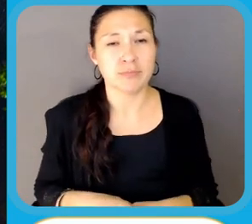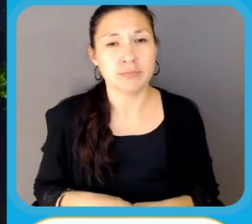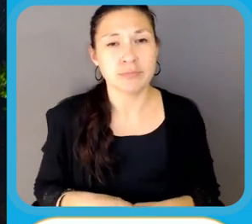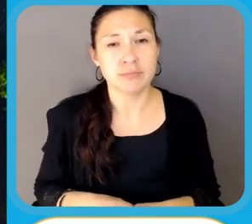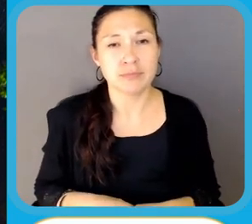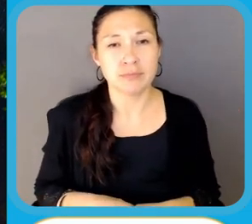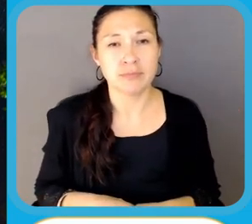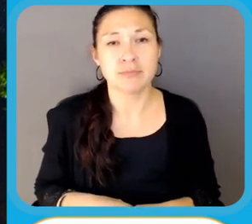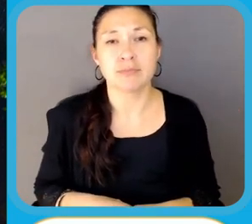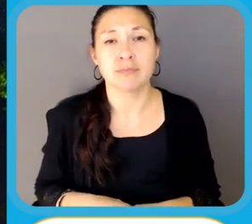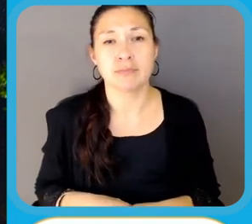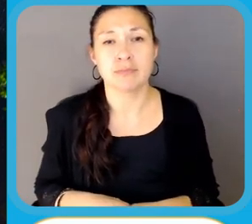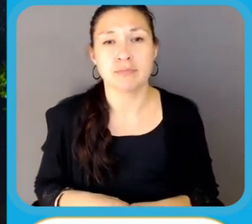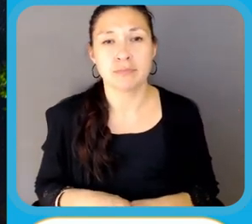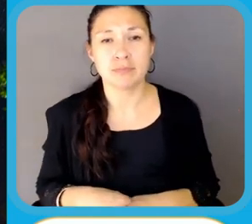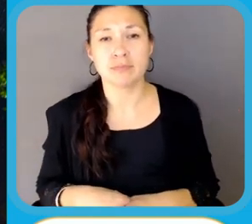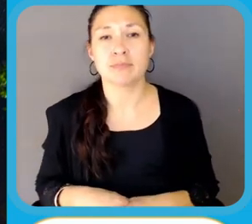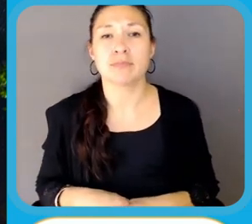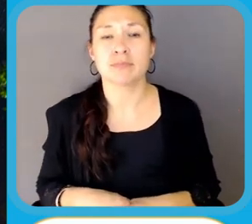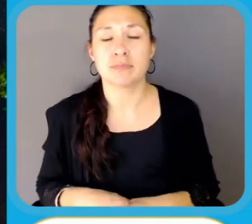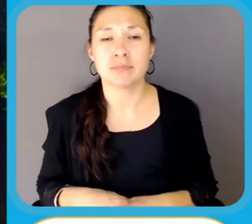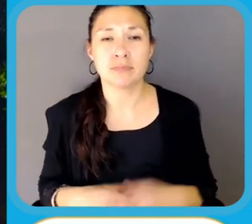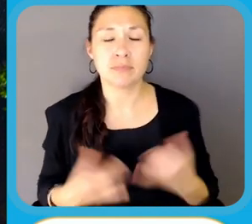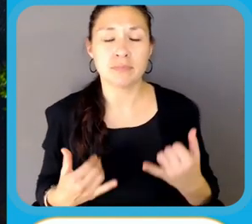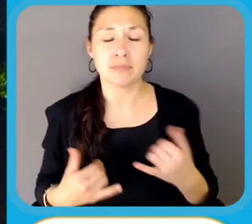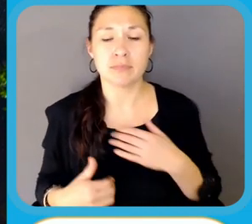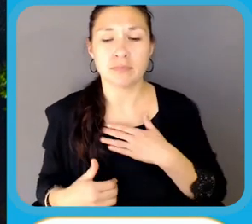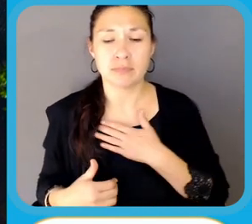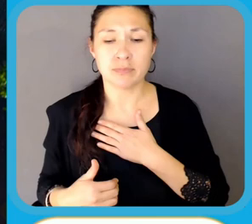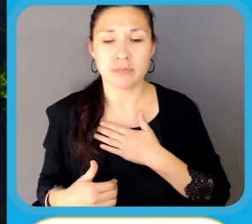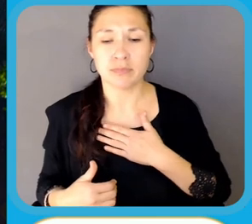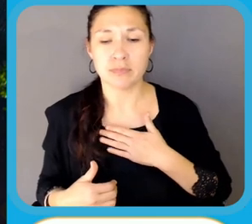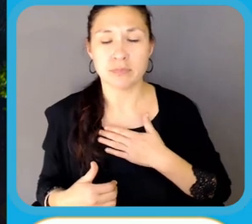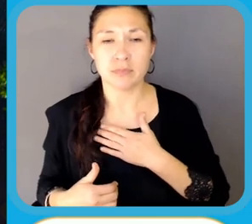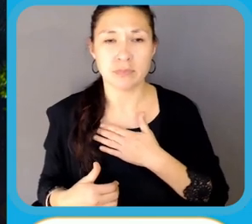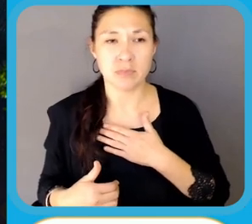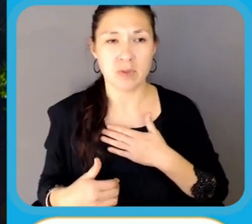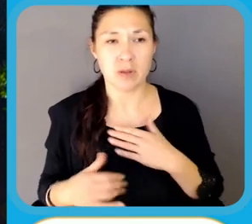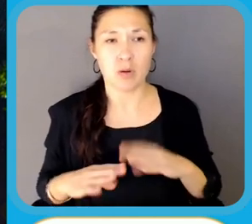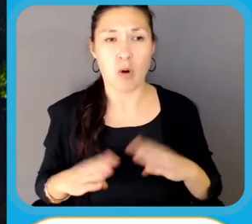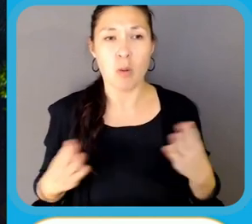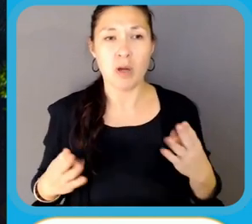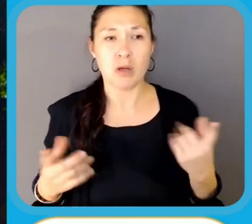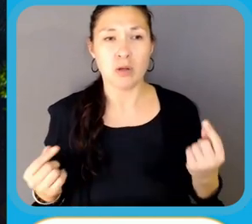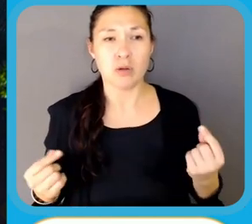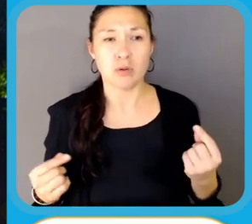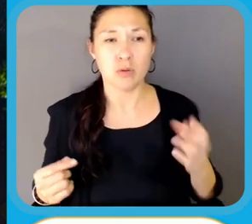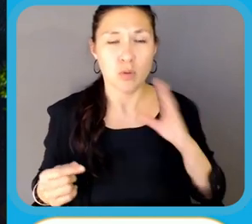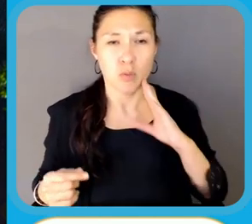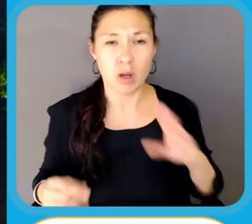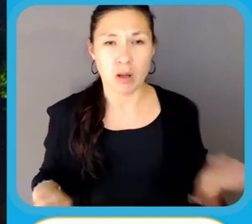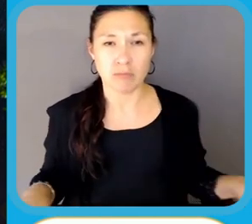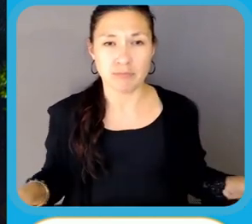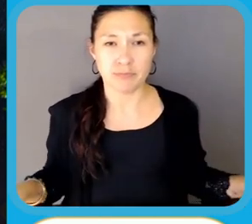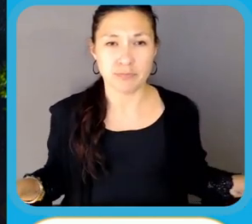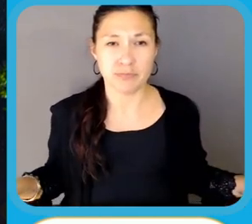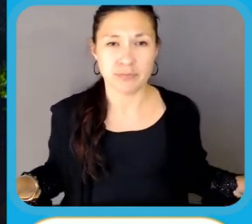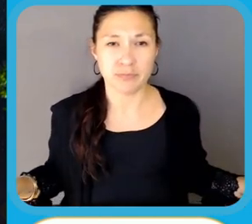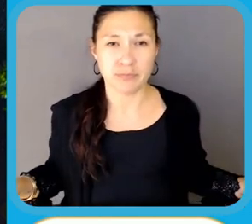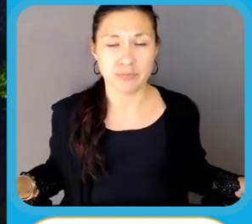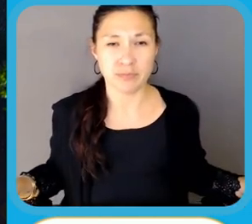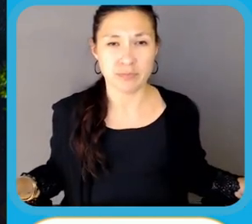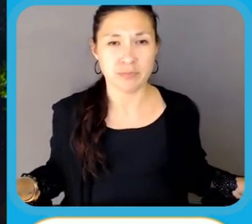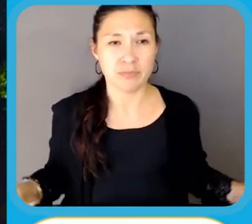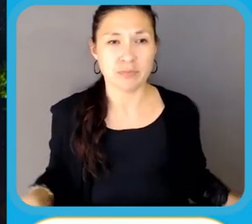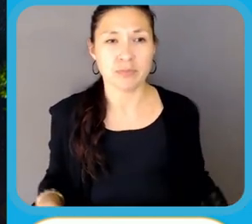So now we're going to open up the chest, doing a slight back bend. So reach the arms behind you. If you're sitting in a